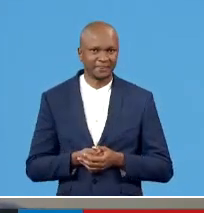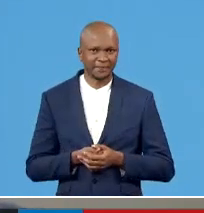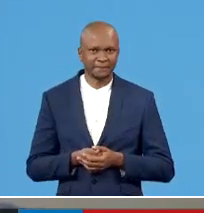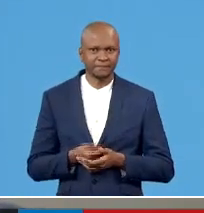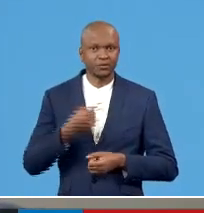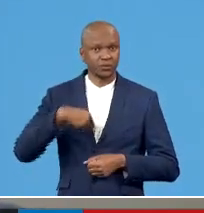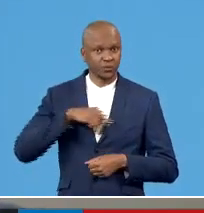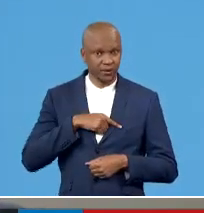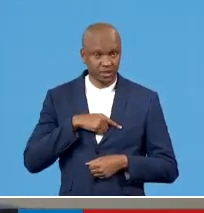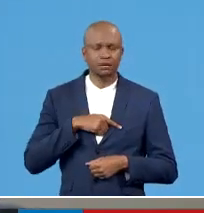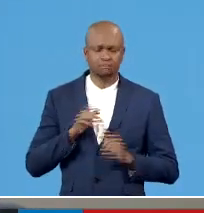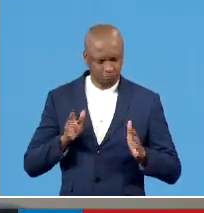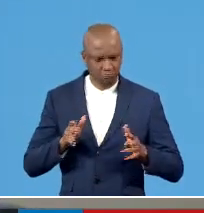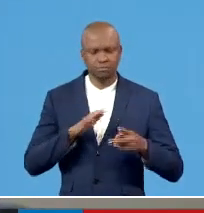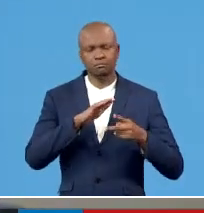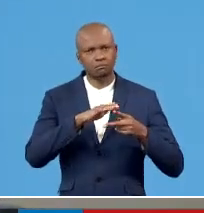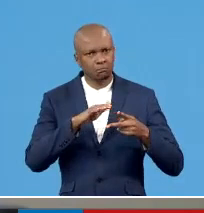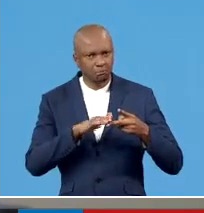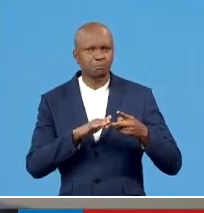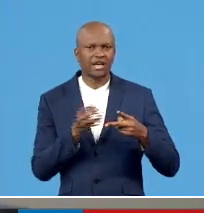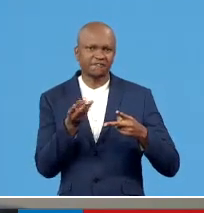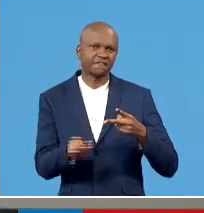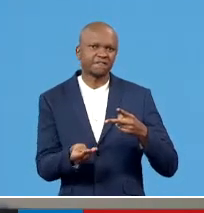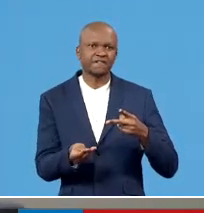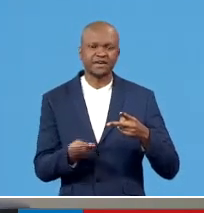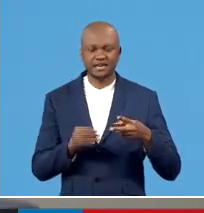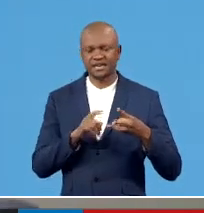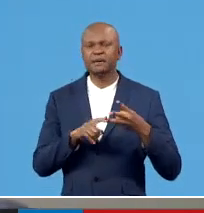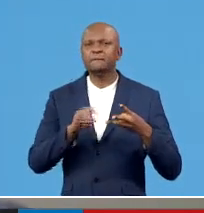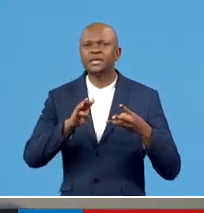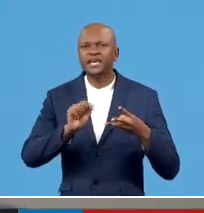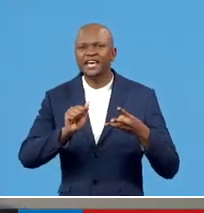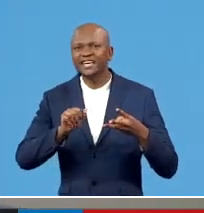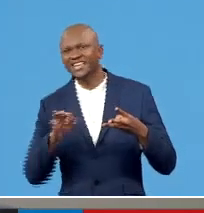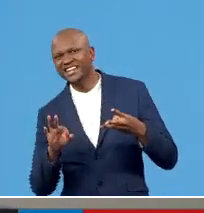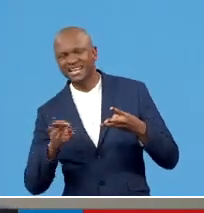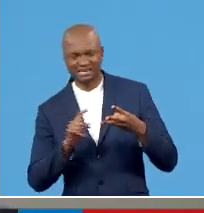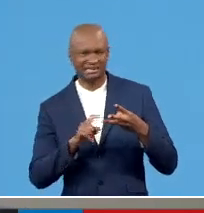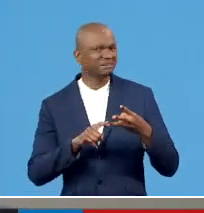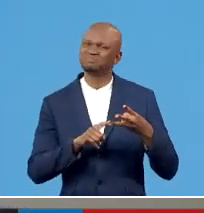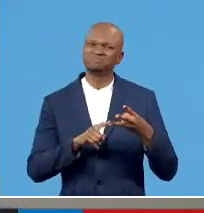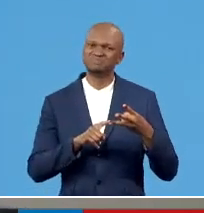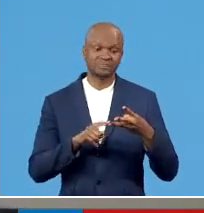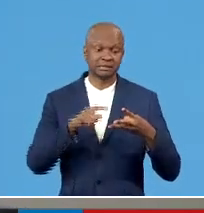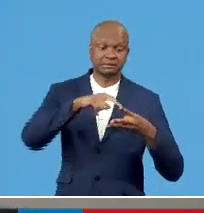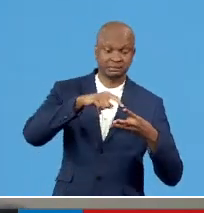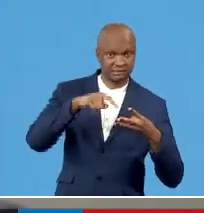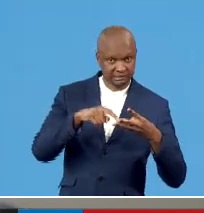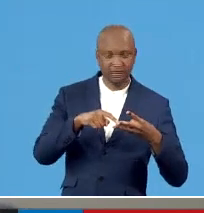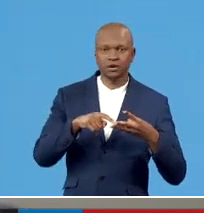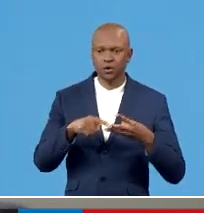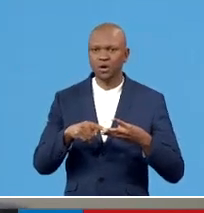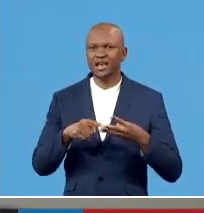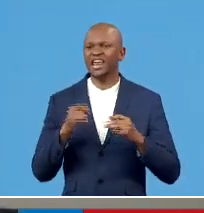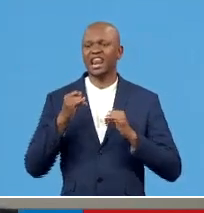the BA1, 2, we didn't really have much of a BA3, but now BA4 and 5 were from week 11